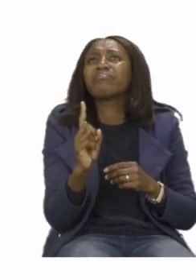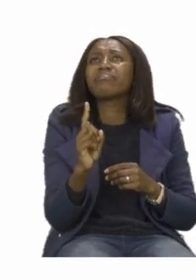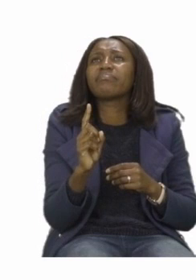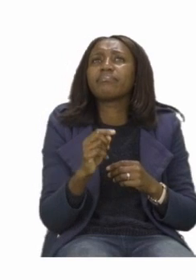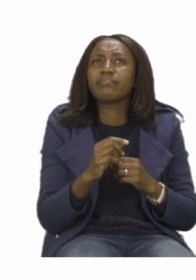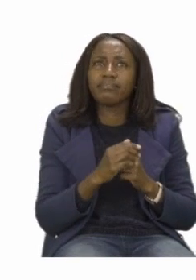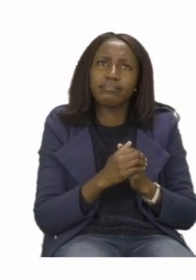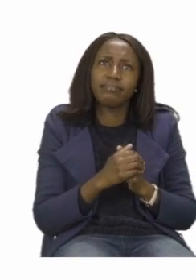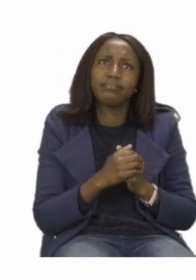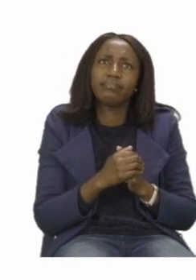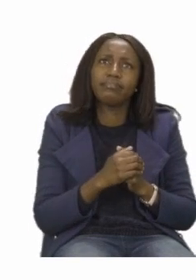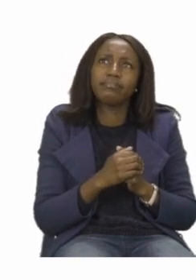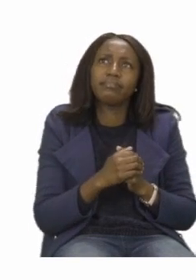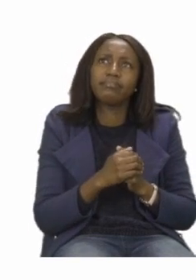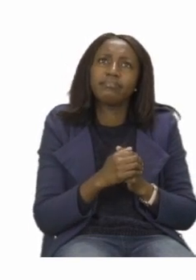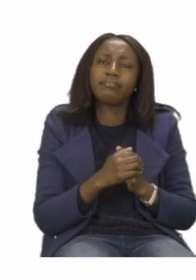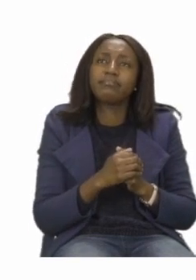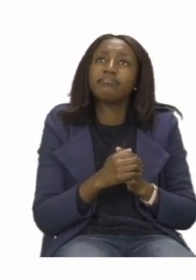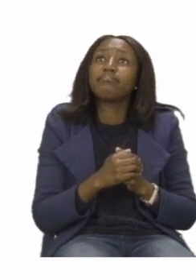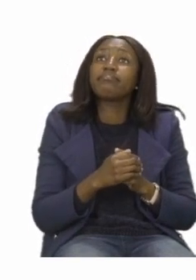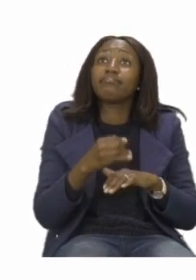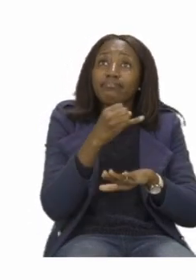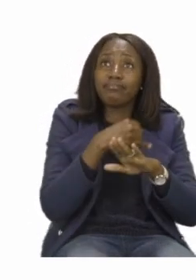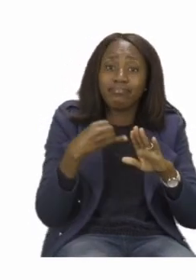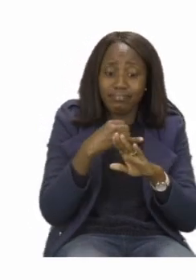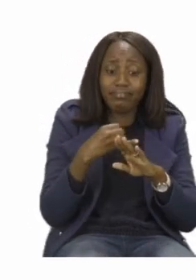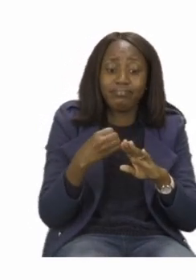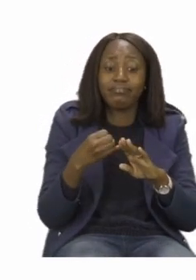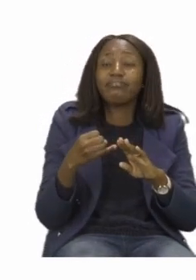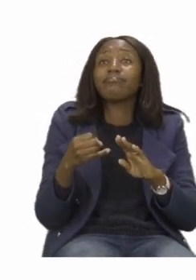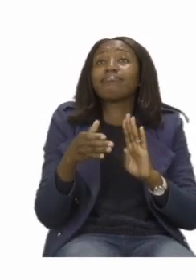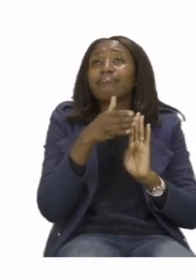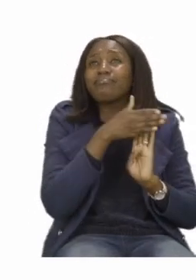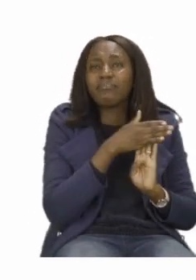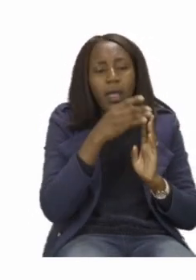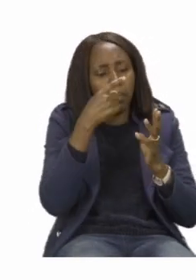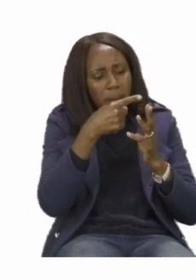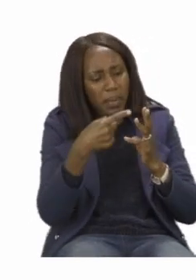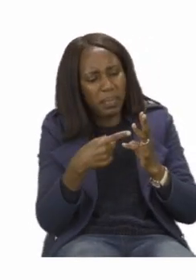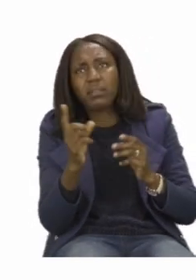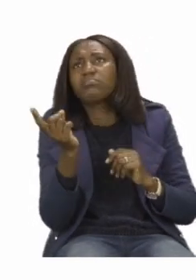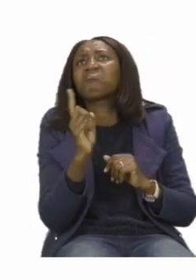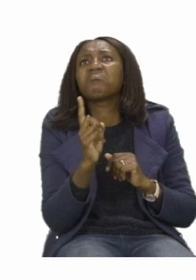places. Name the places that can be